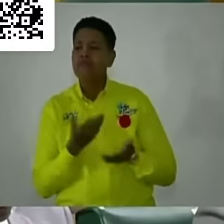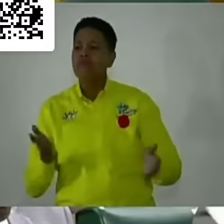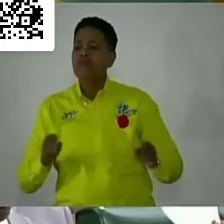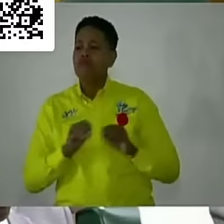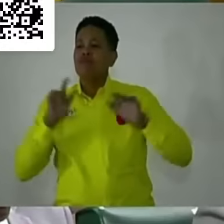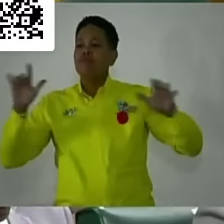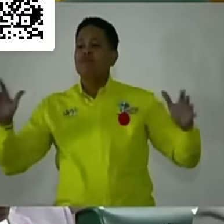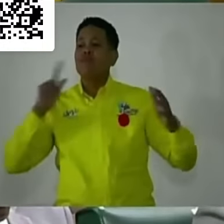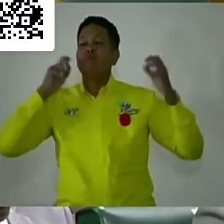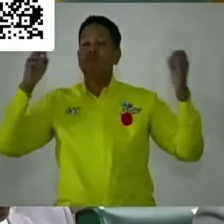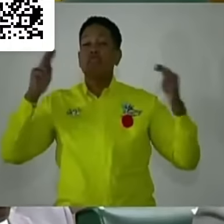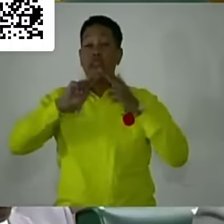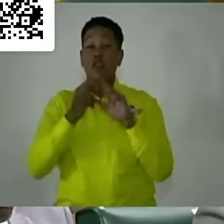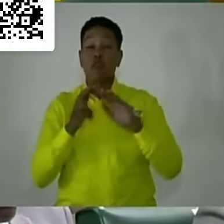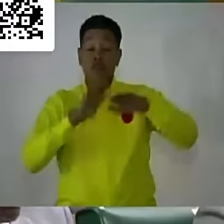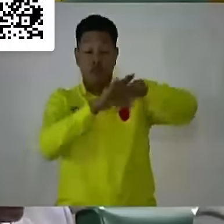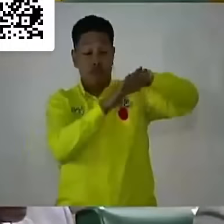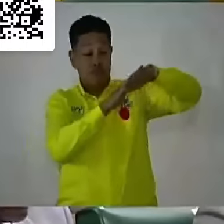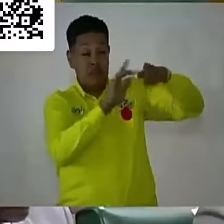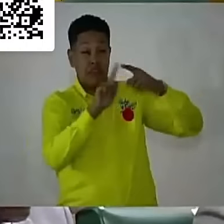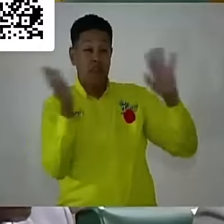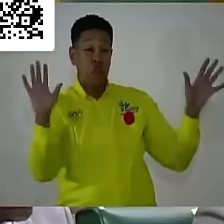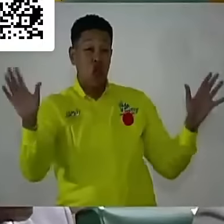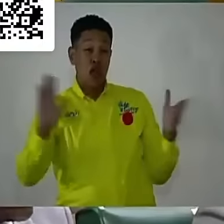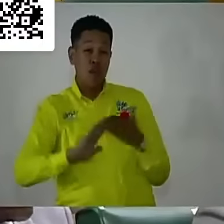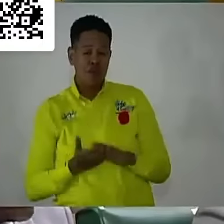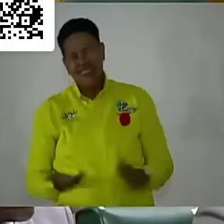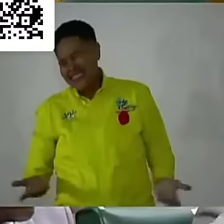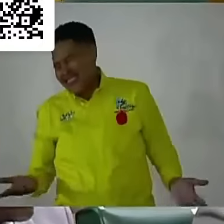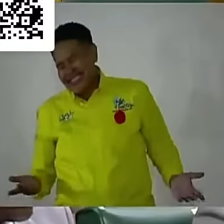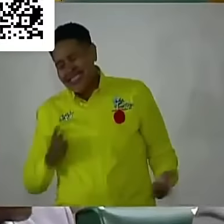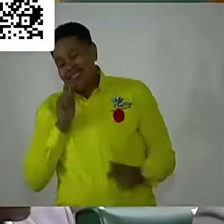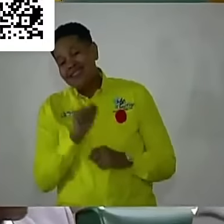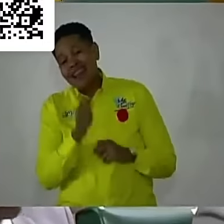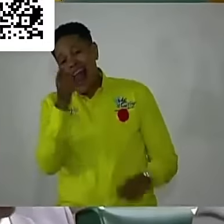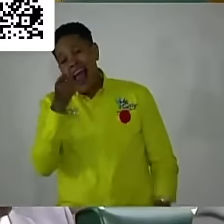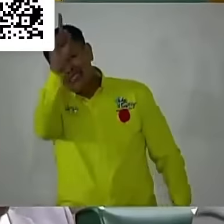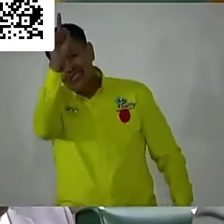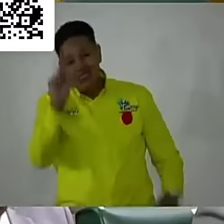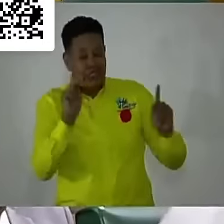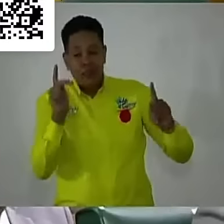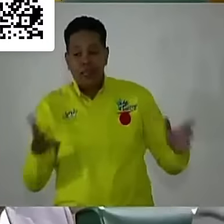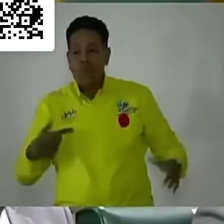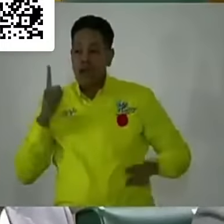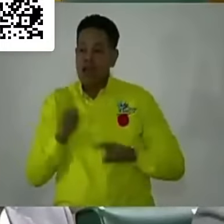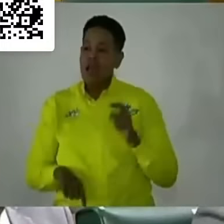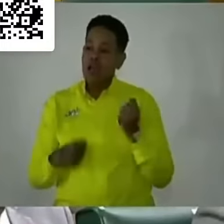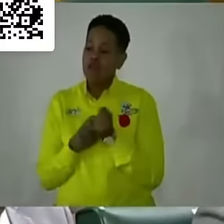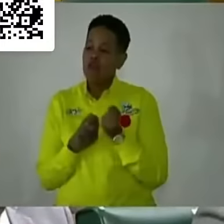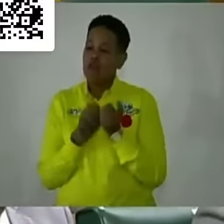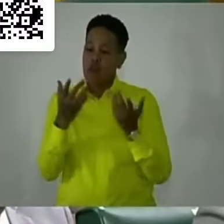a number of affected constituencies. This is really an insult to the people, and I cannot support that.